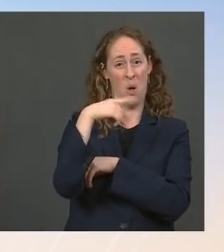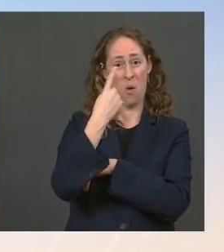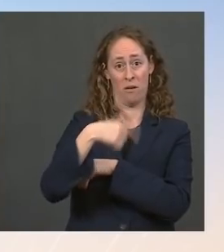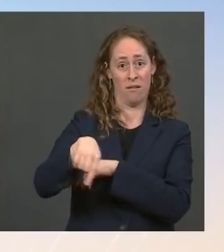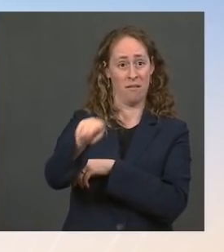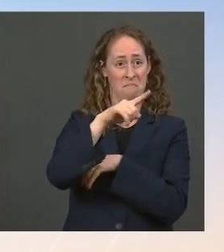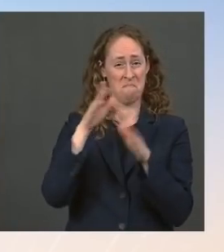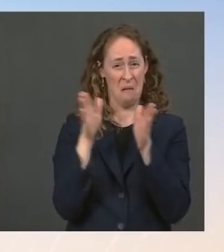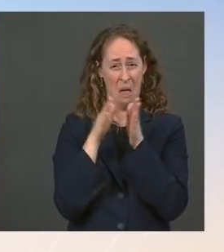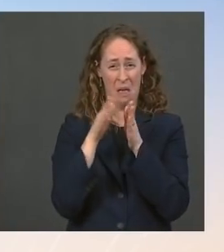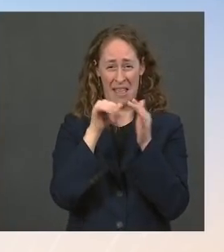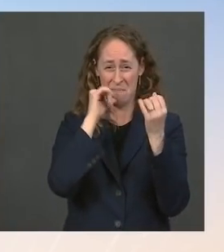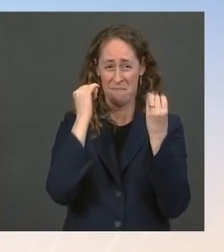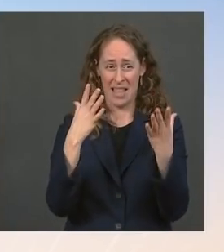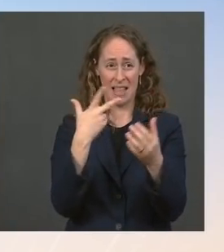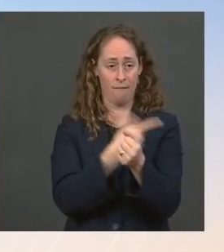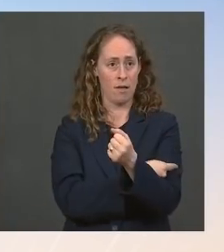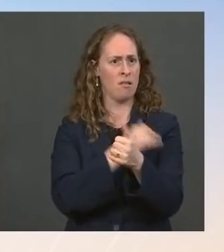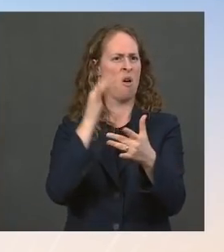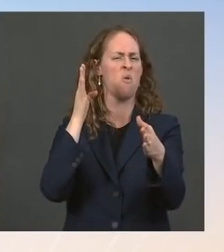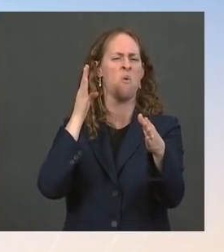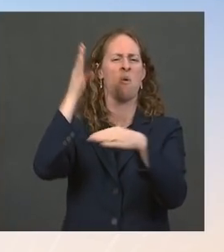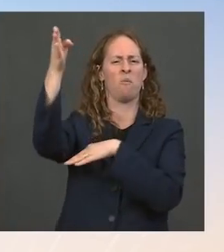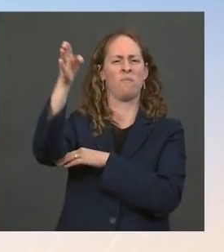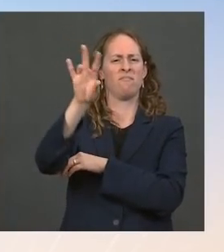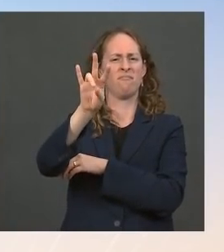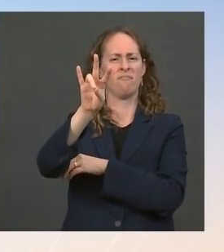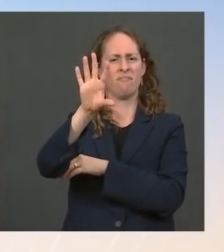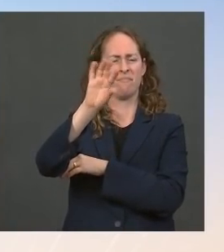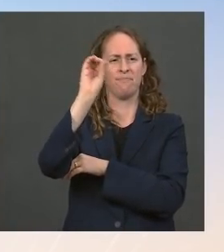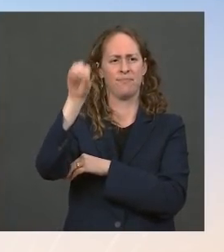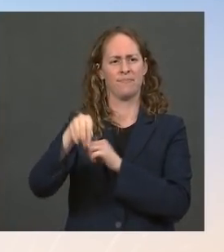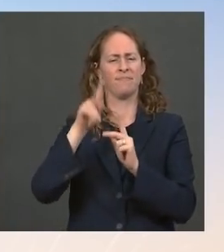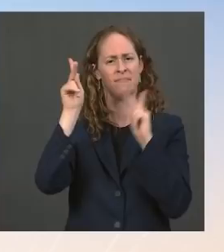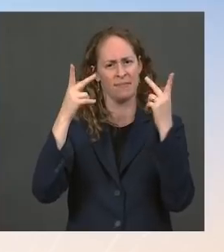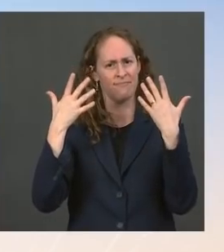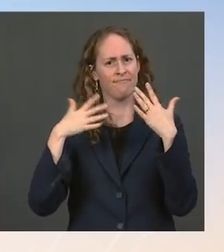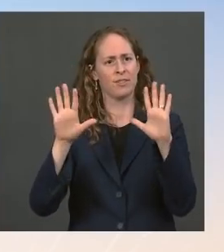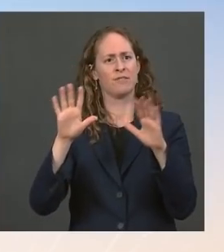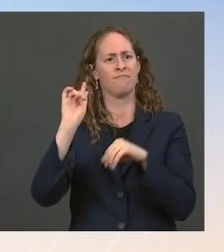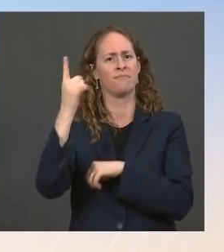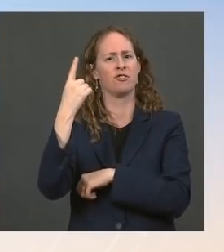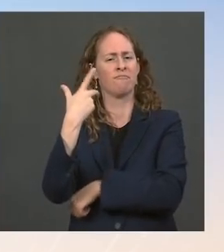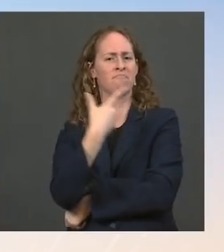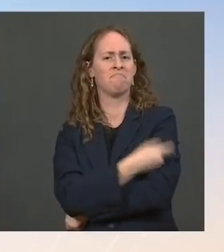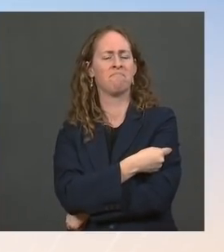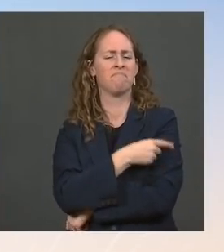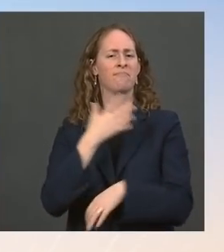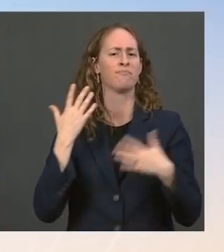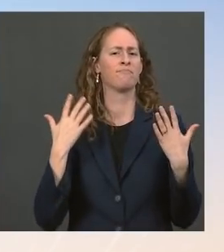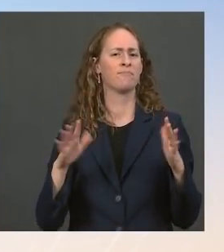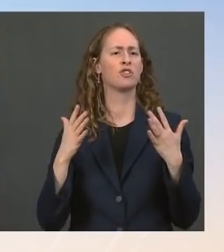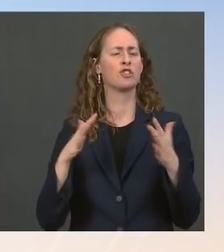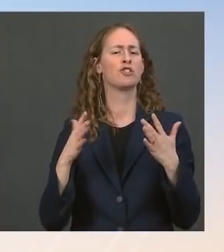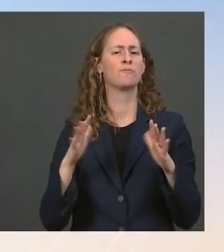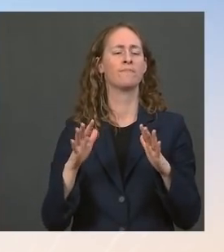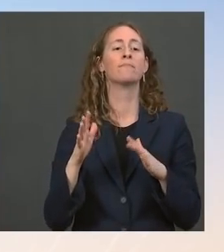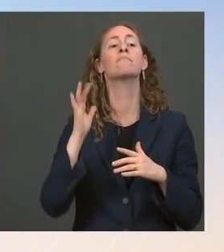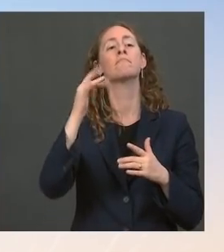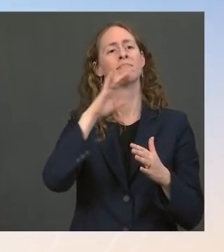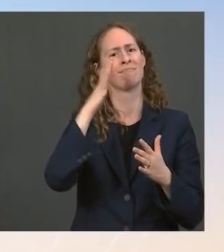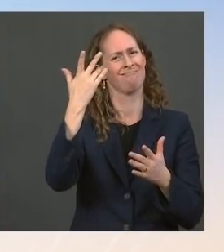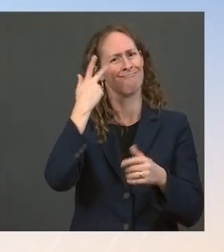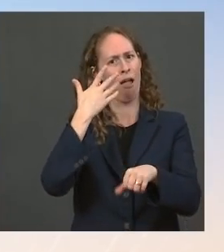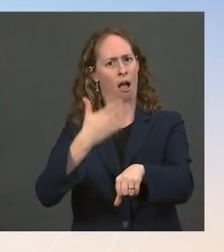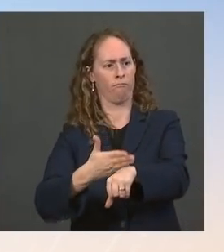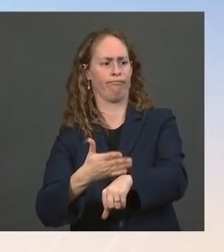we're at over 75% of people who have received at least one dose. So clearly there has been progress made